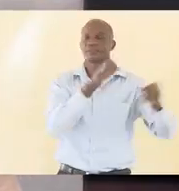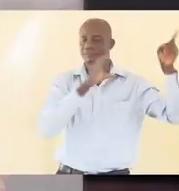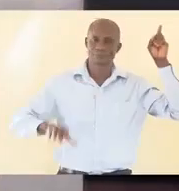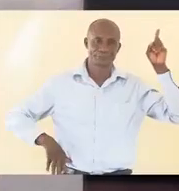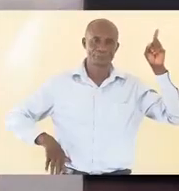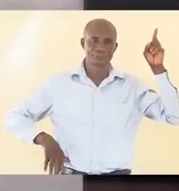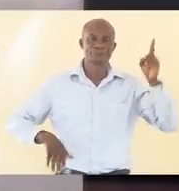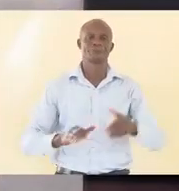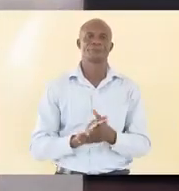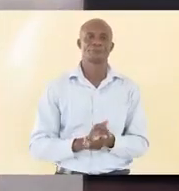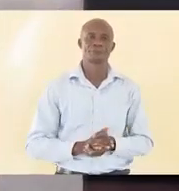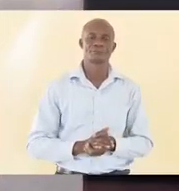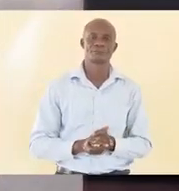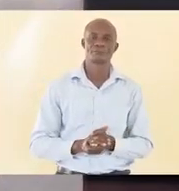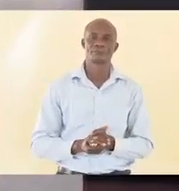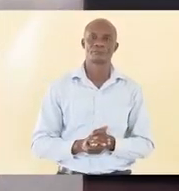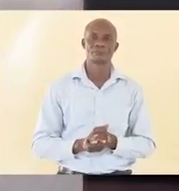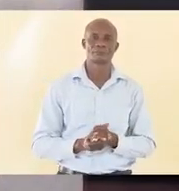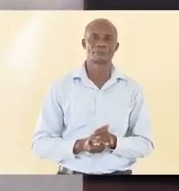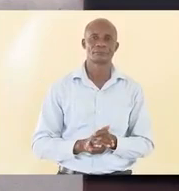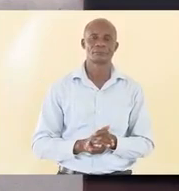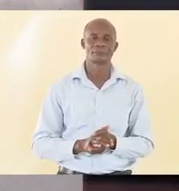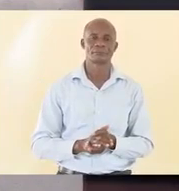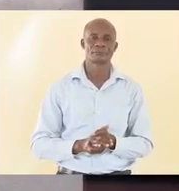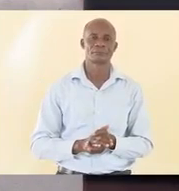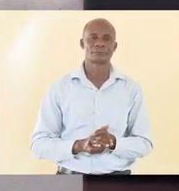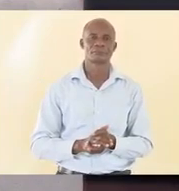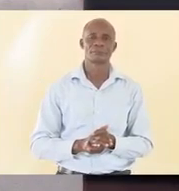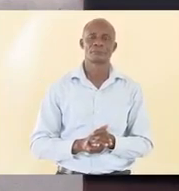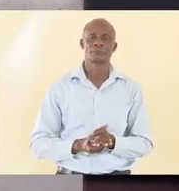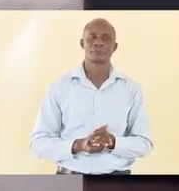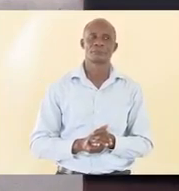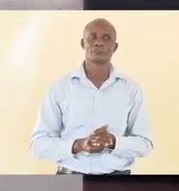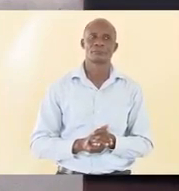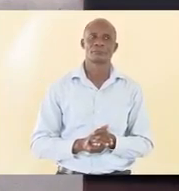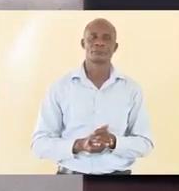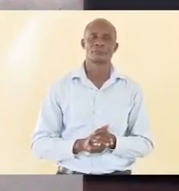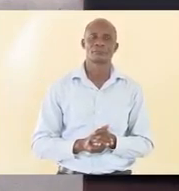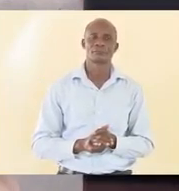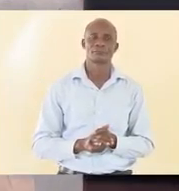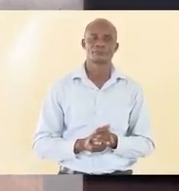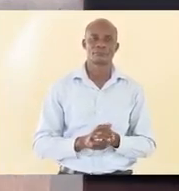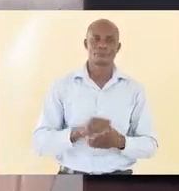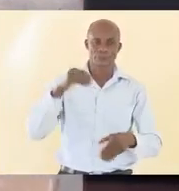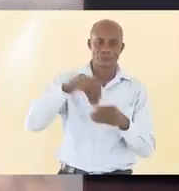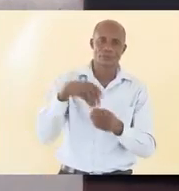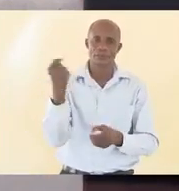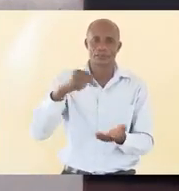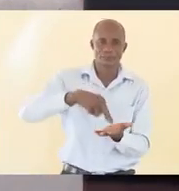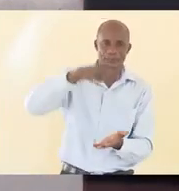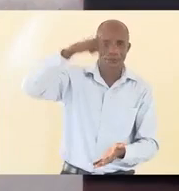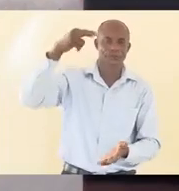just believe in Christ? No. What was emphasized in today's first reading? In today, the risen